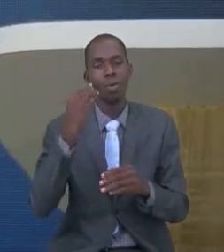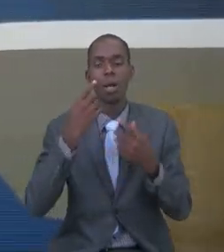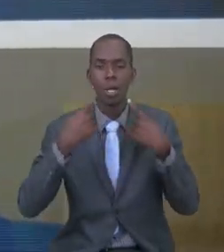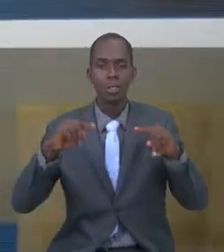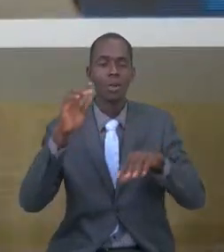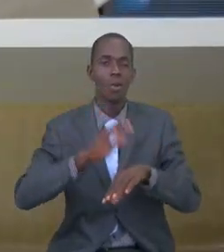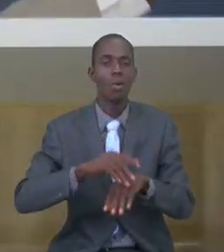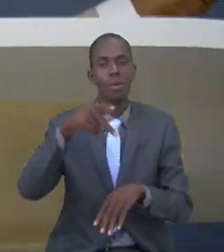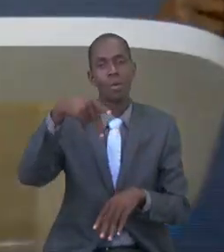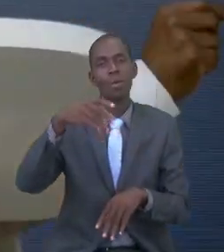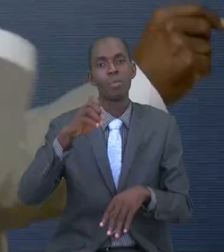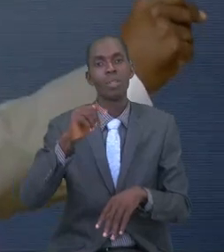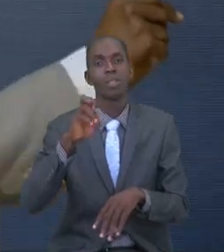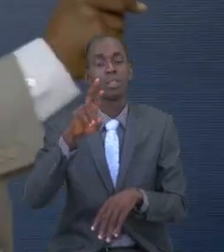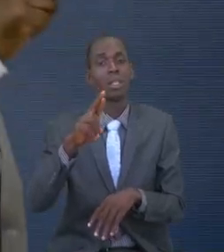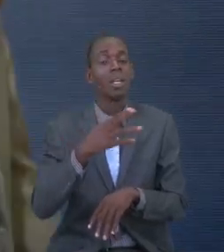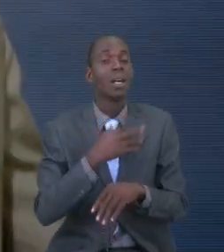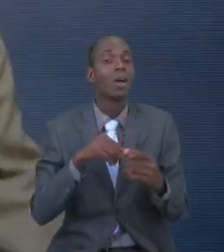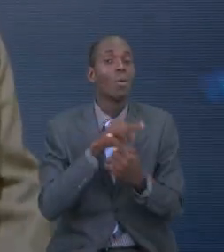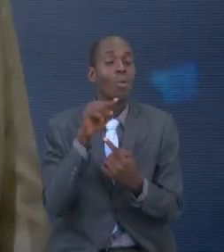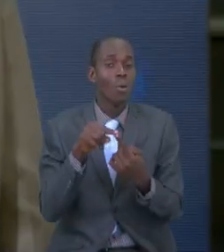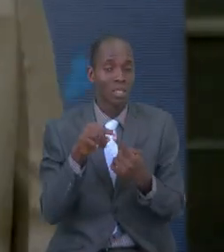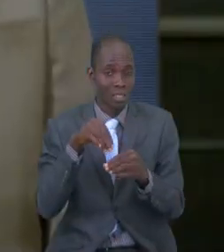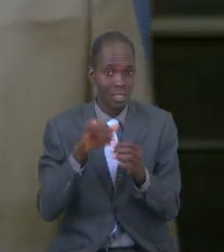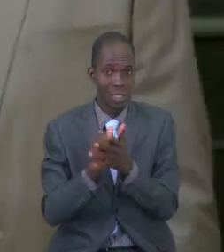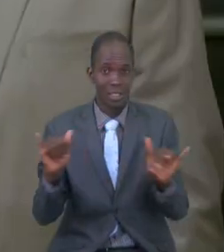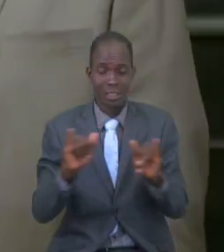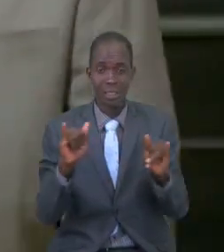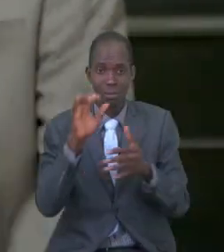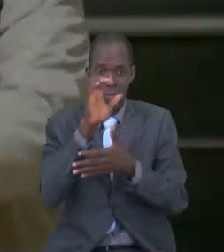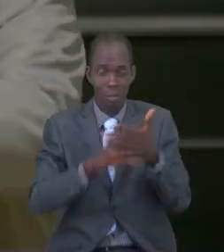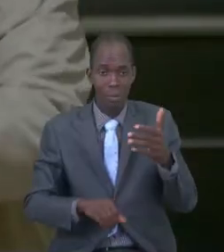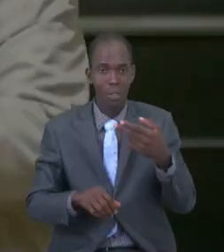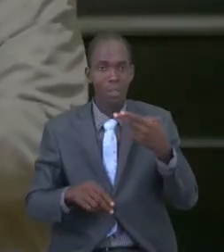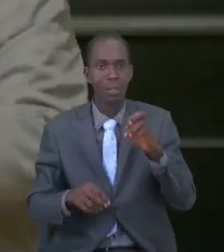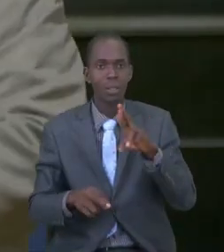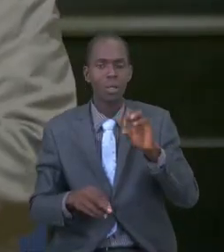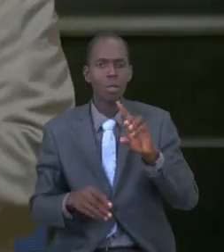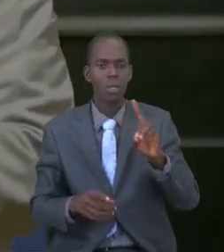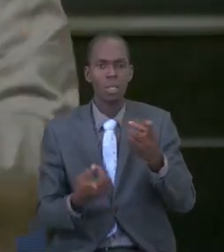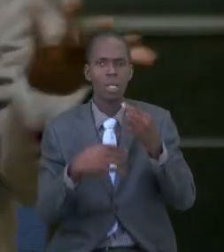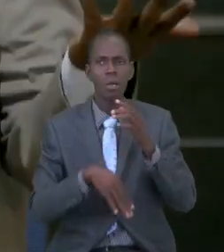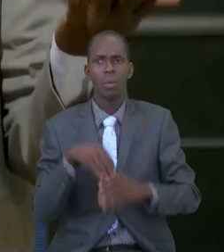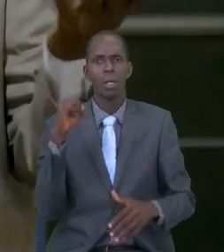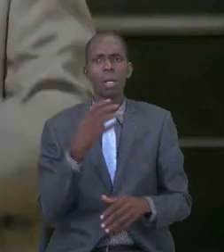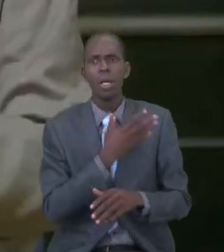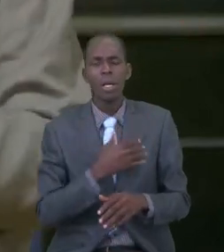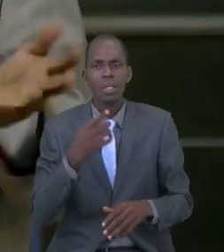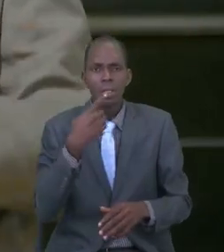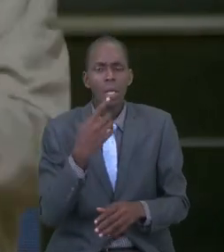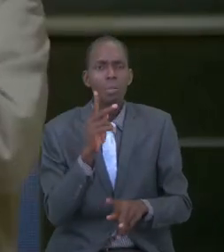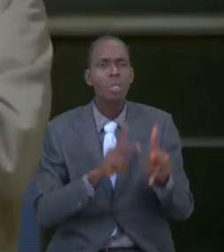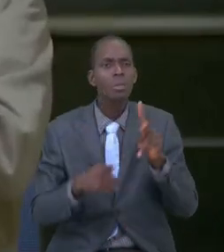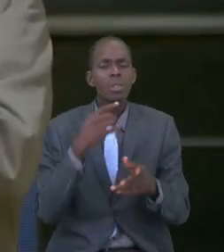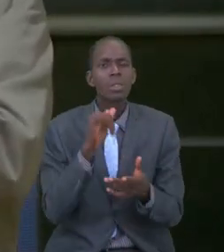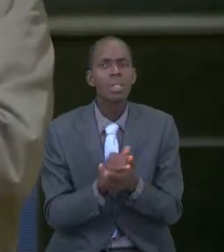And then that same chapter, Herod came up, I'm the king. And then he spoke and people said, it's